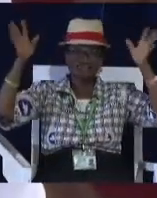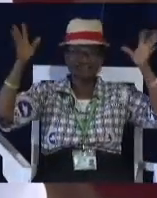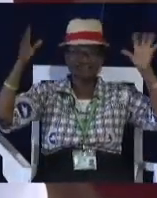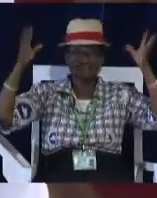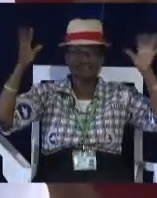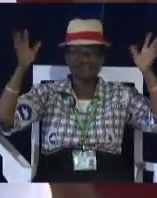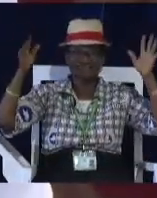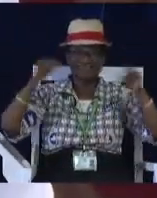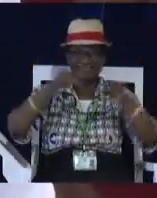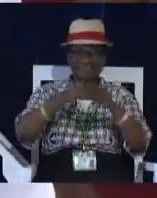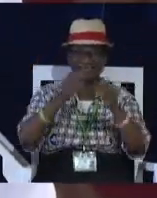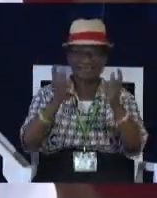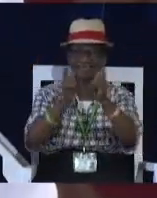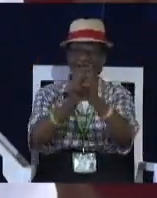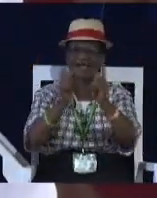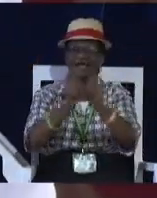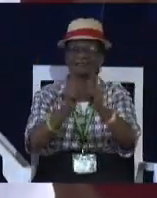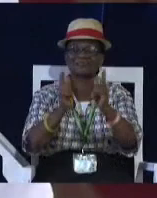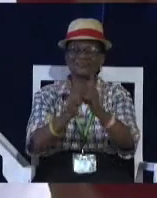in the camp here.